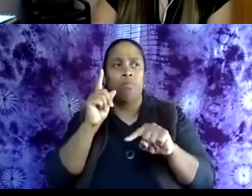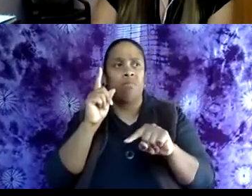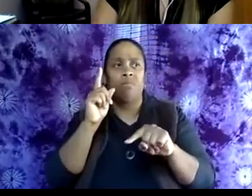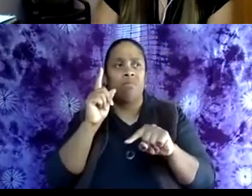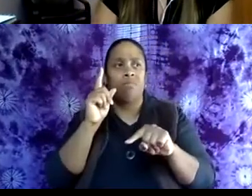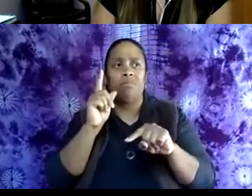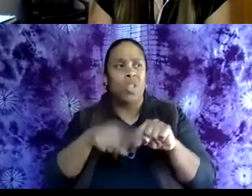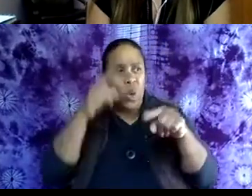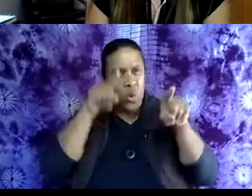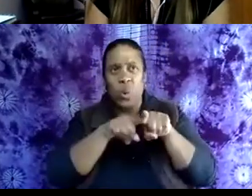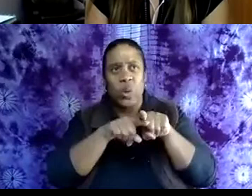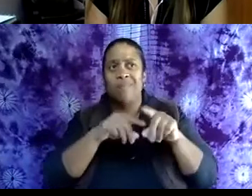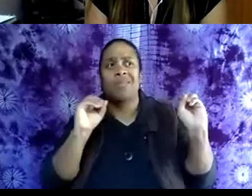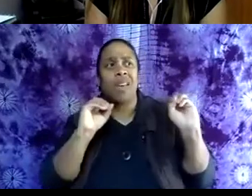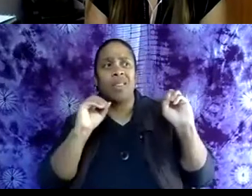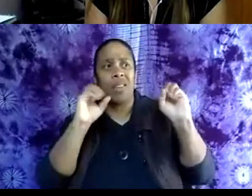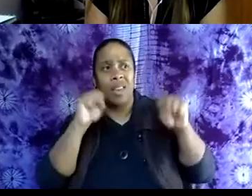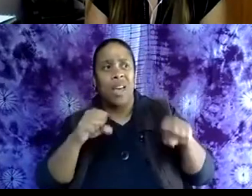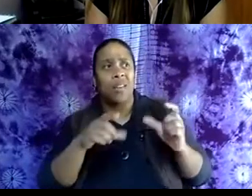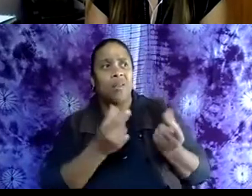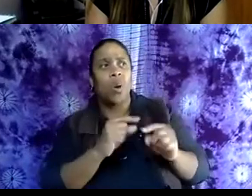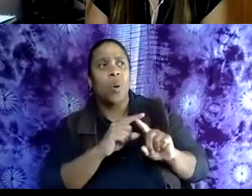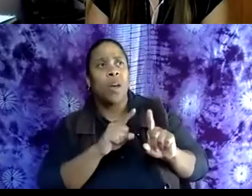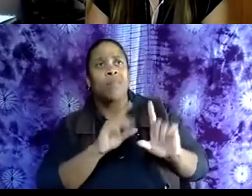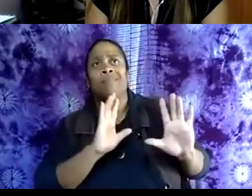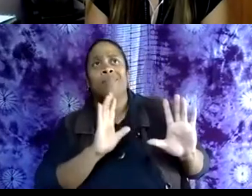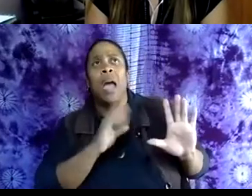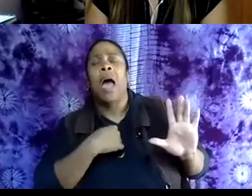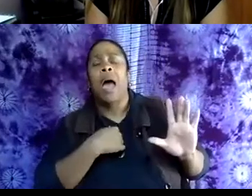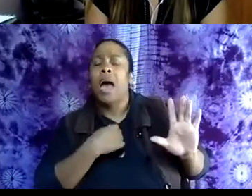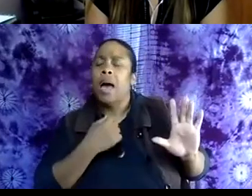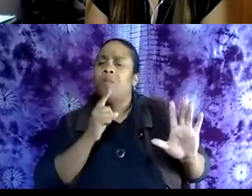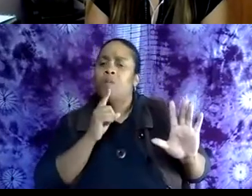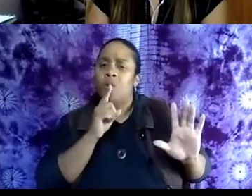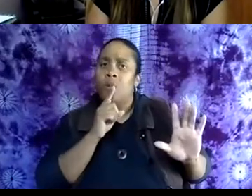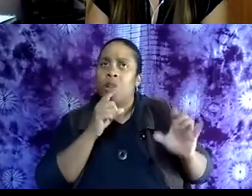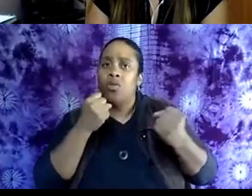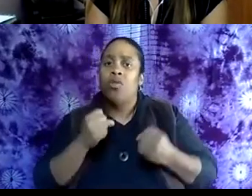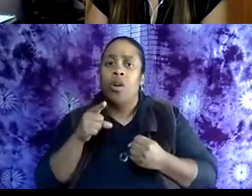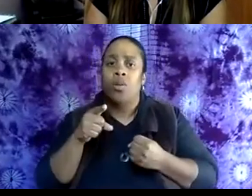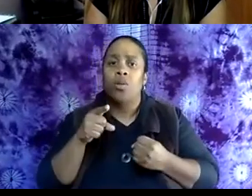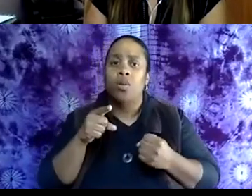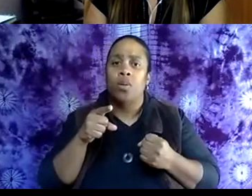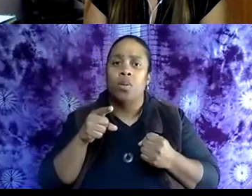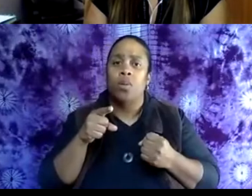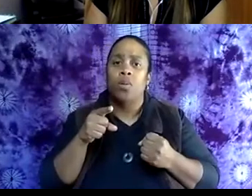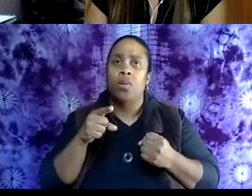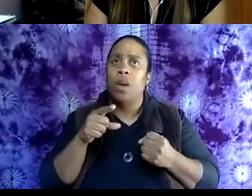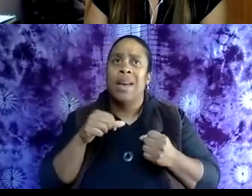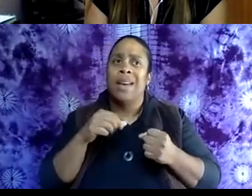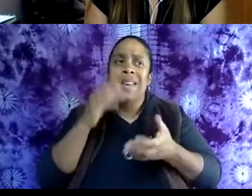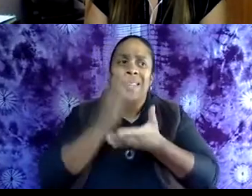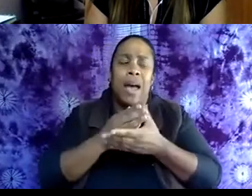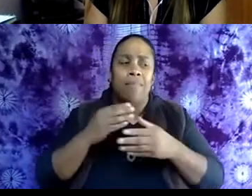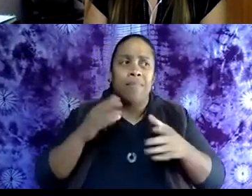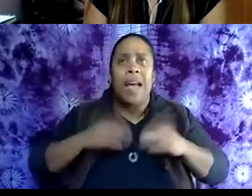it. So that's where you have been. And so I strongly invite you to step outside of enduring it, to take